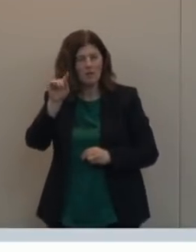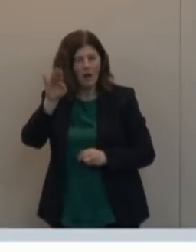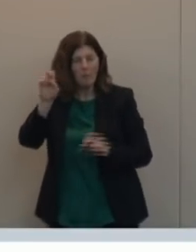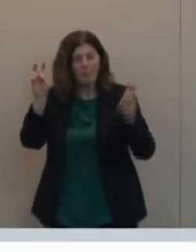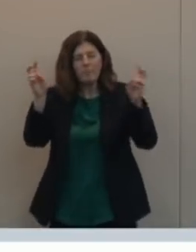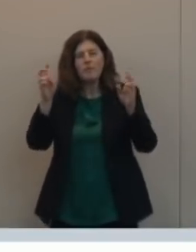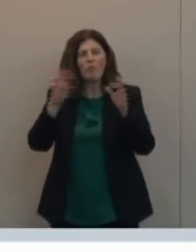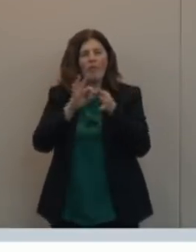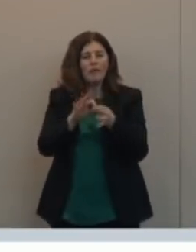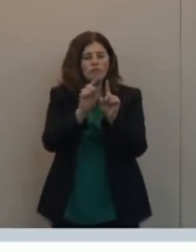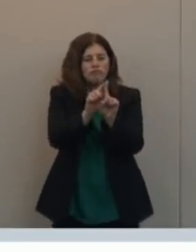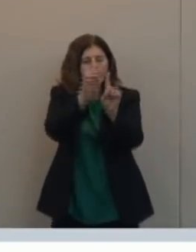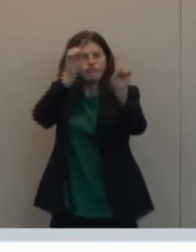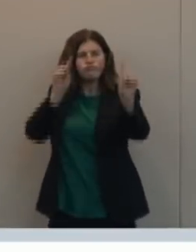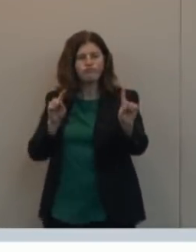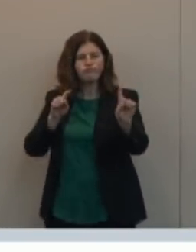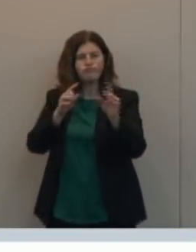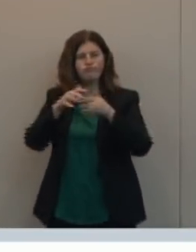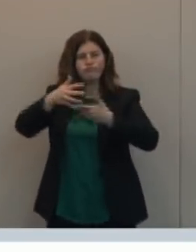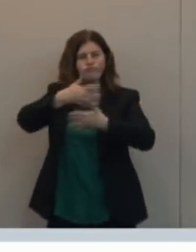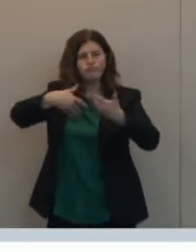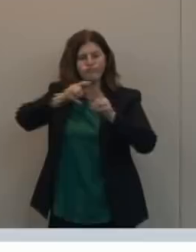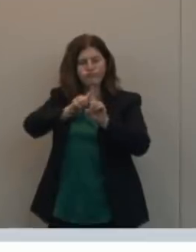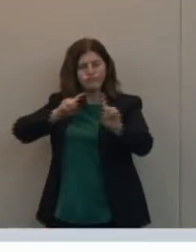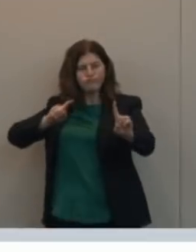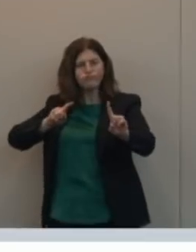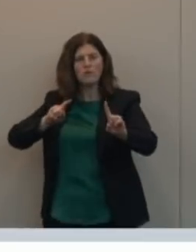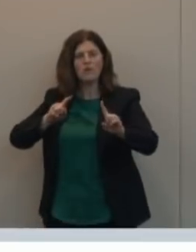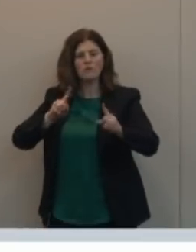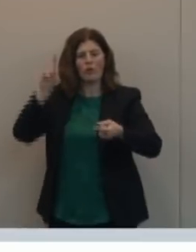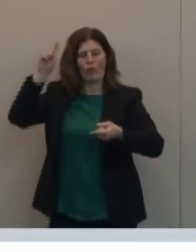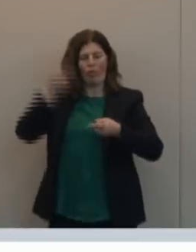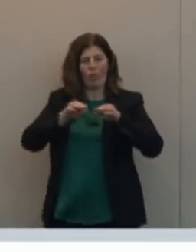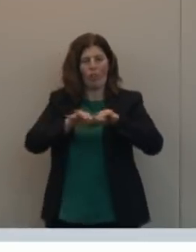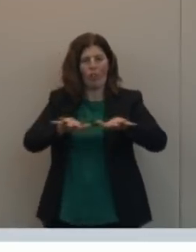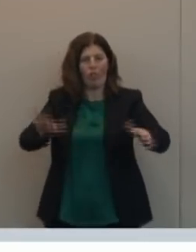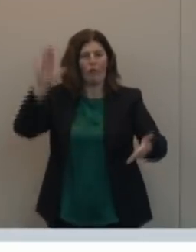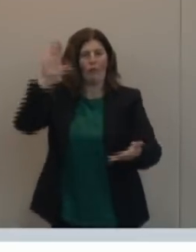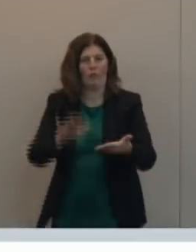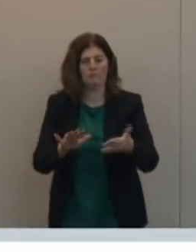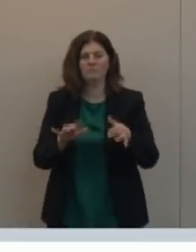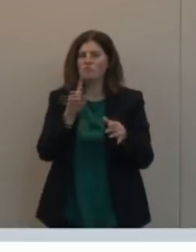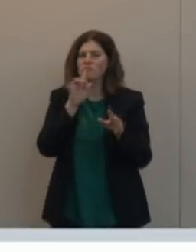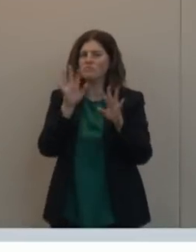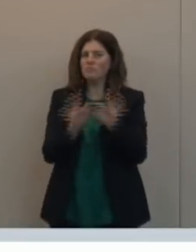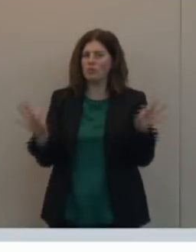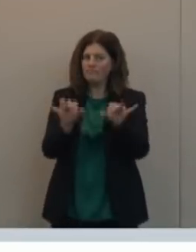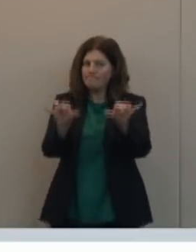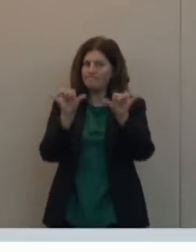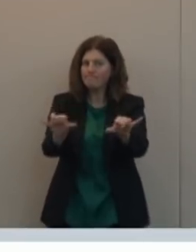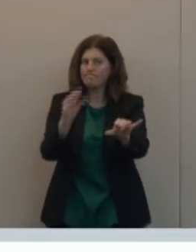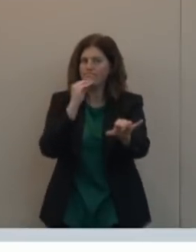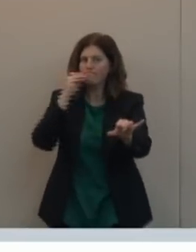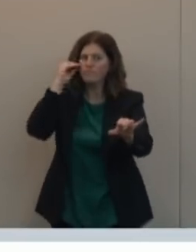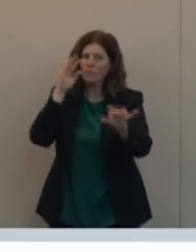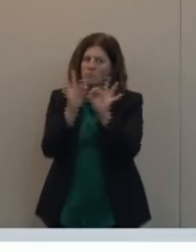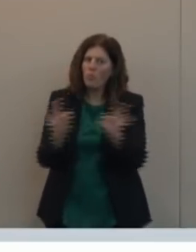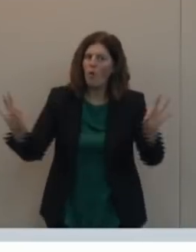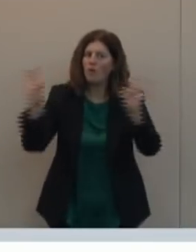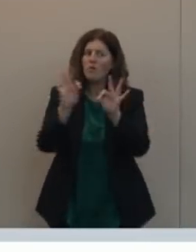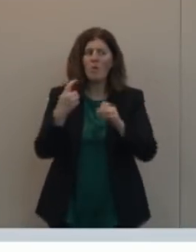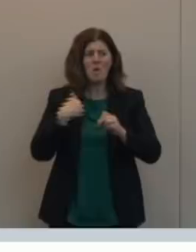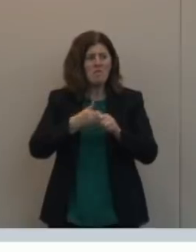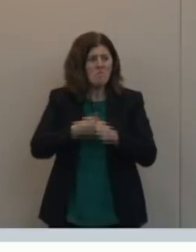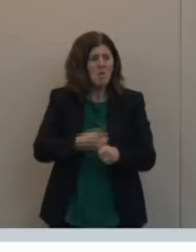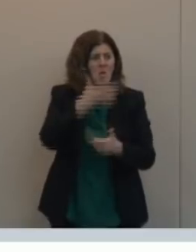distancing and staying away from other people and lack of transmission of disease, is really an important number, and we are doing well on